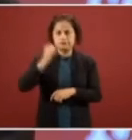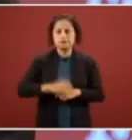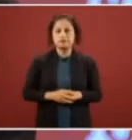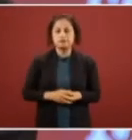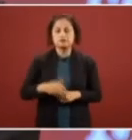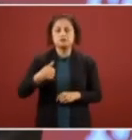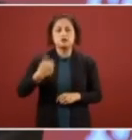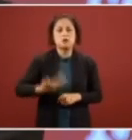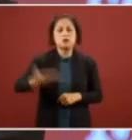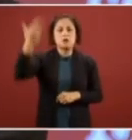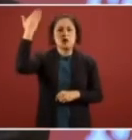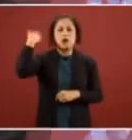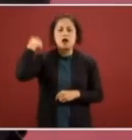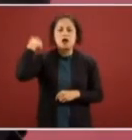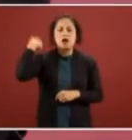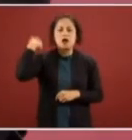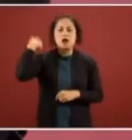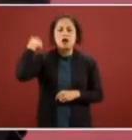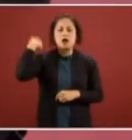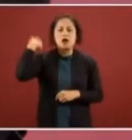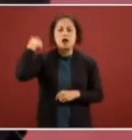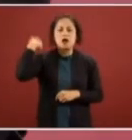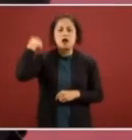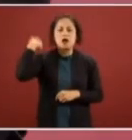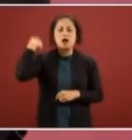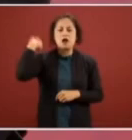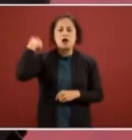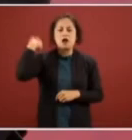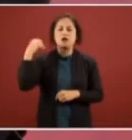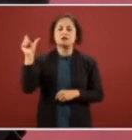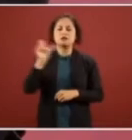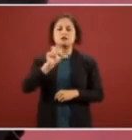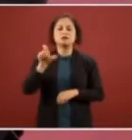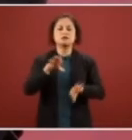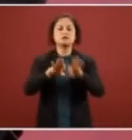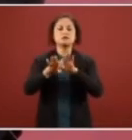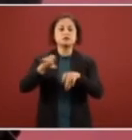como servidor público by working as a public servant.